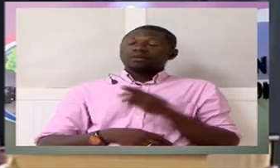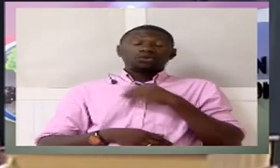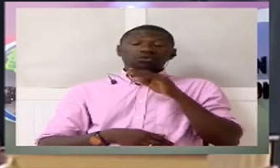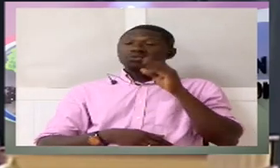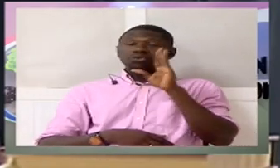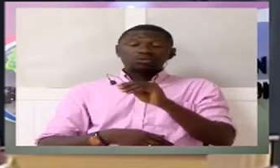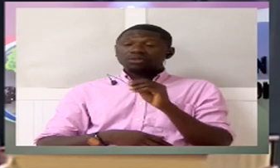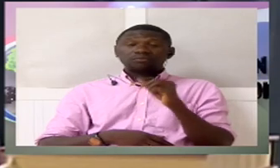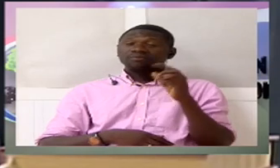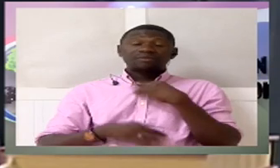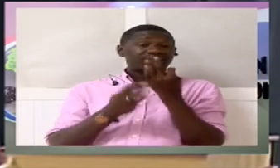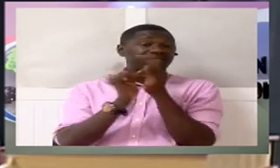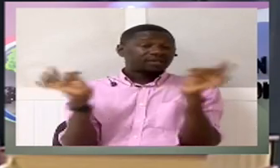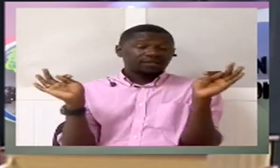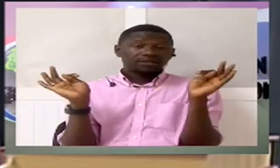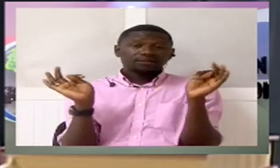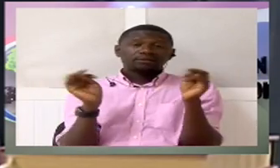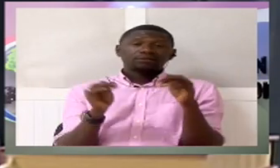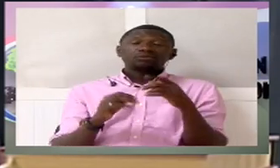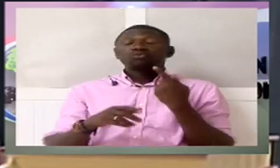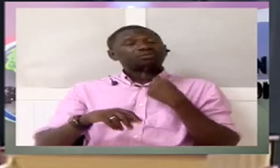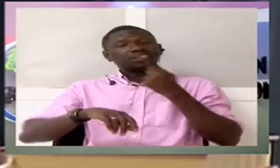he was not doing it for free.